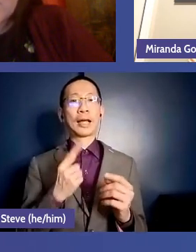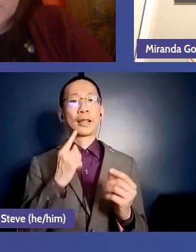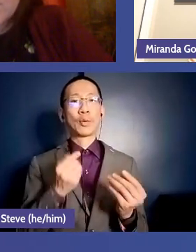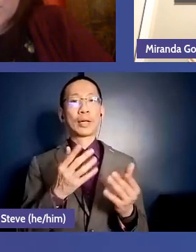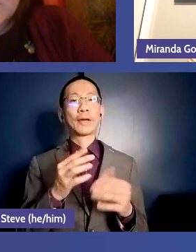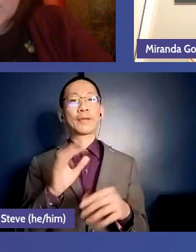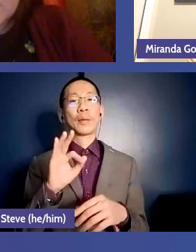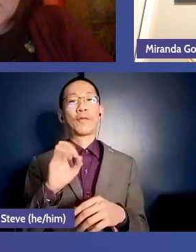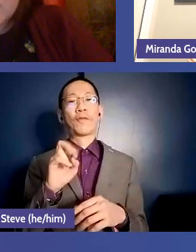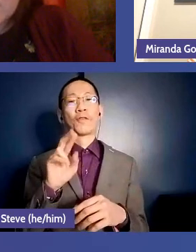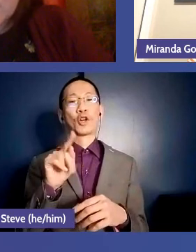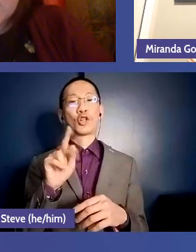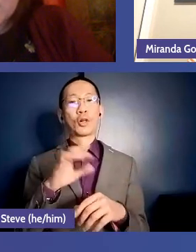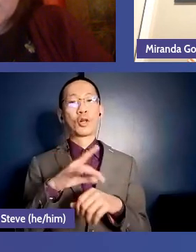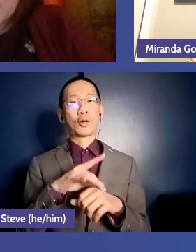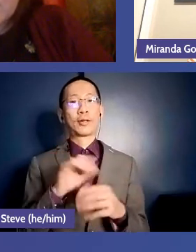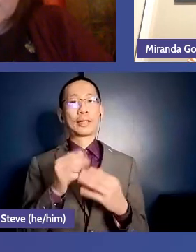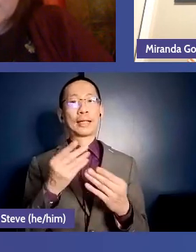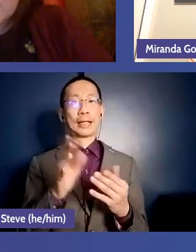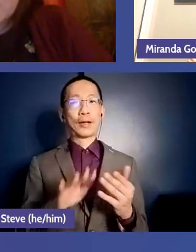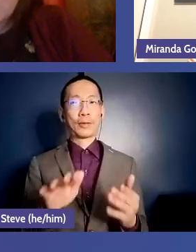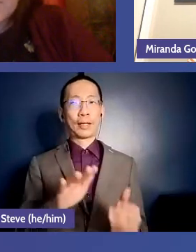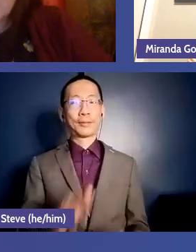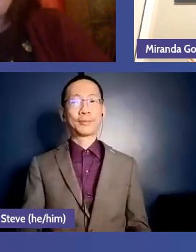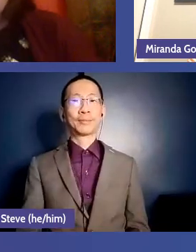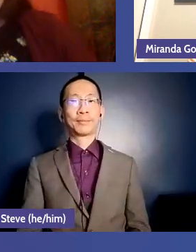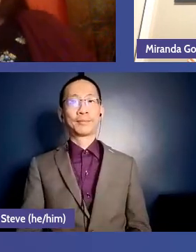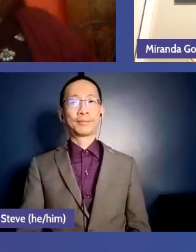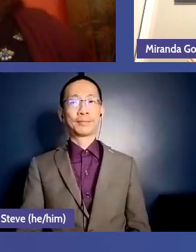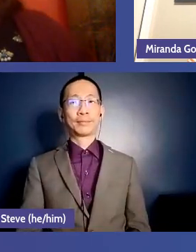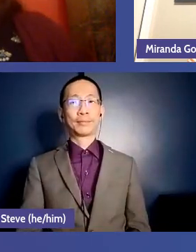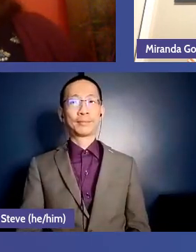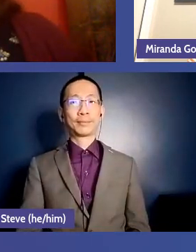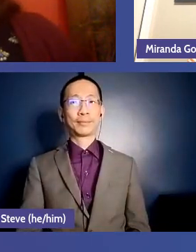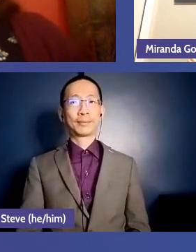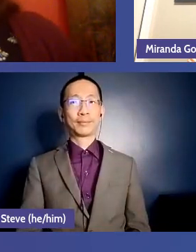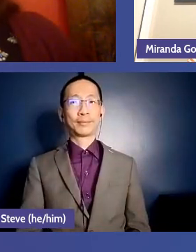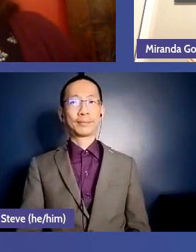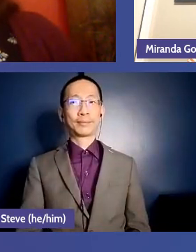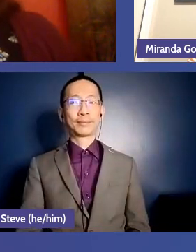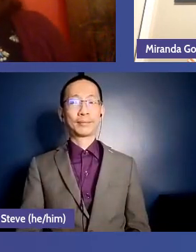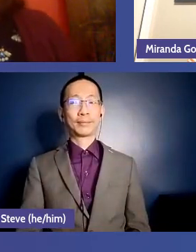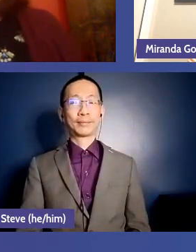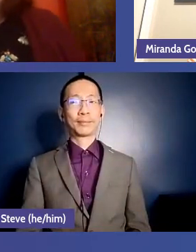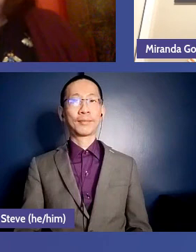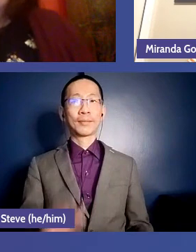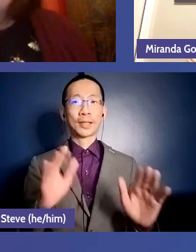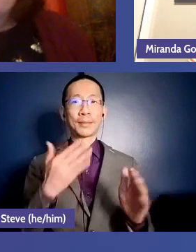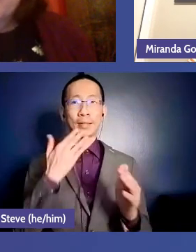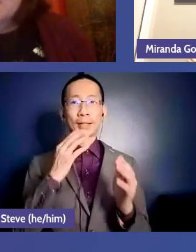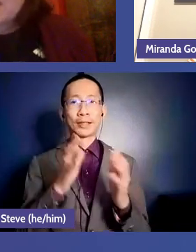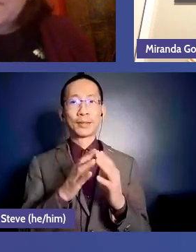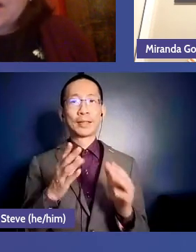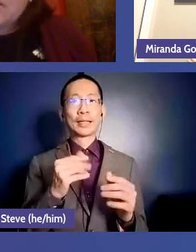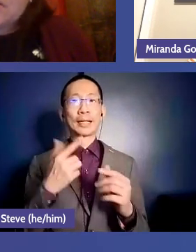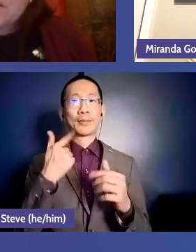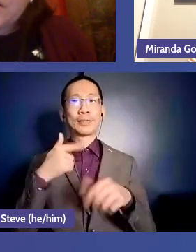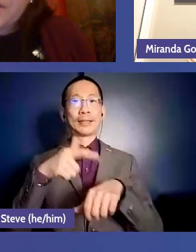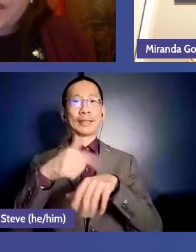earth that's out there. Well, that's amazing. Thank you so much, Jamil. And since